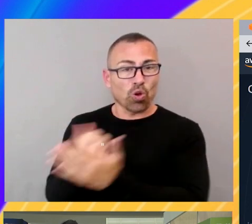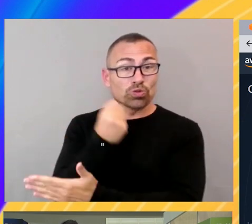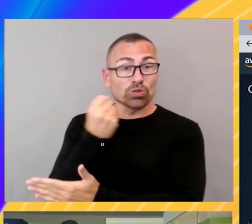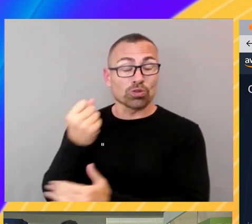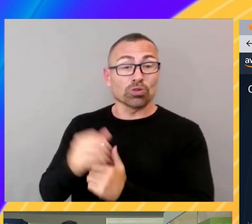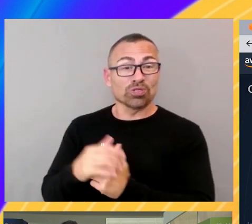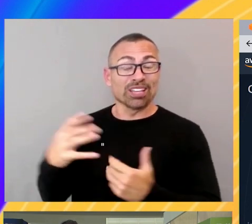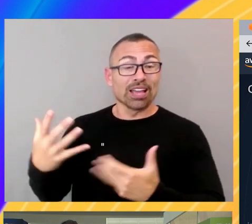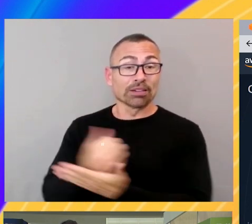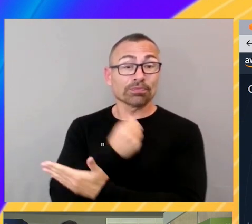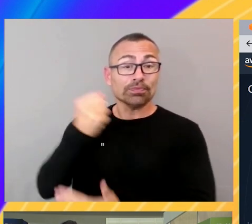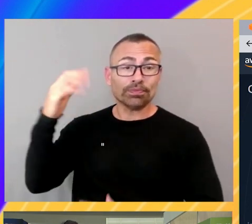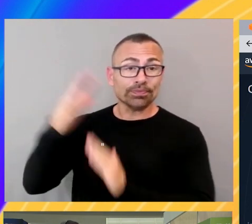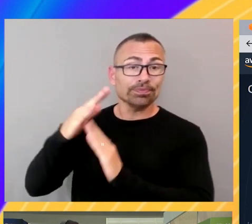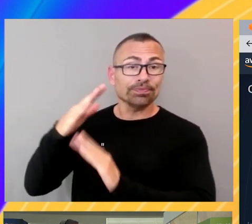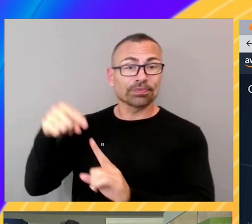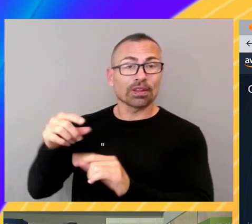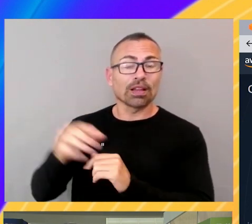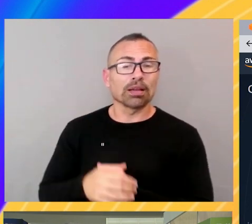am